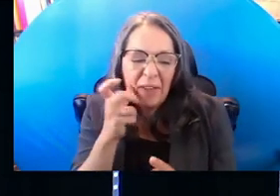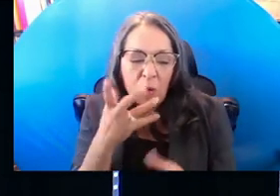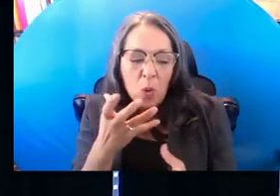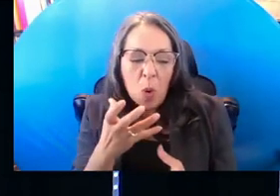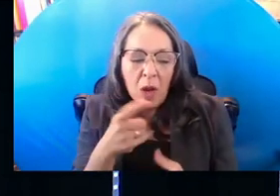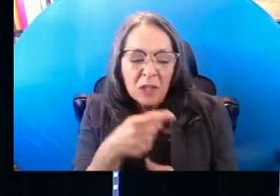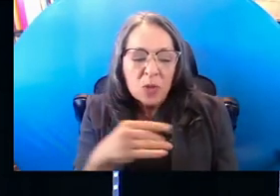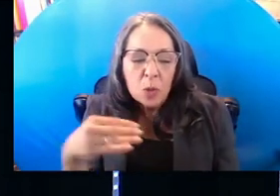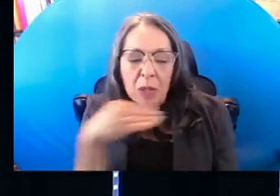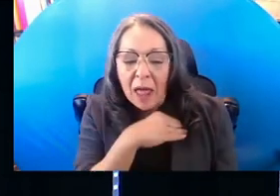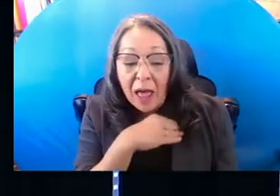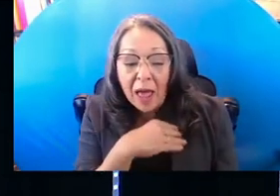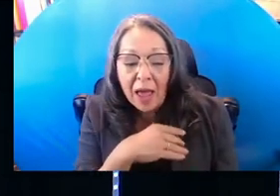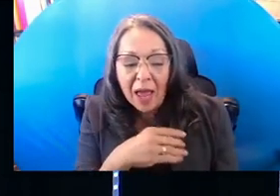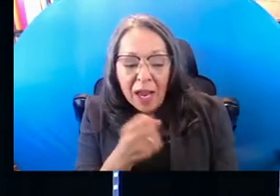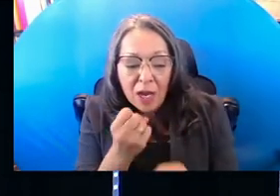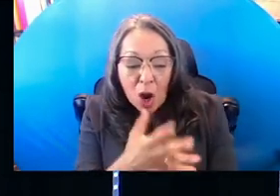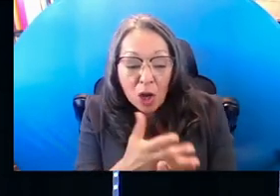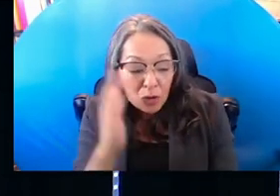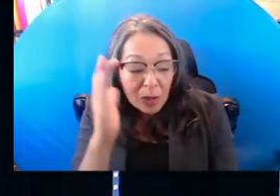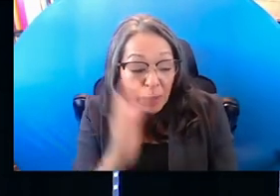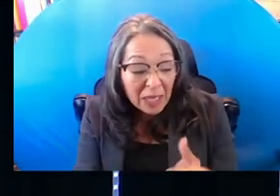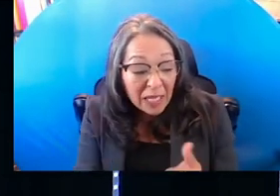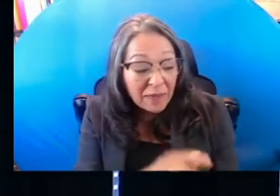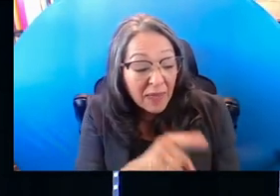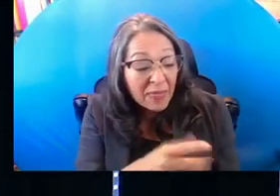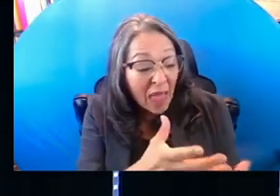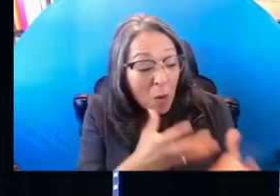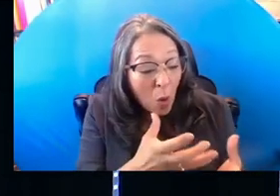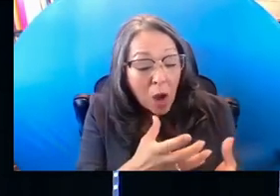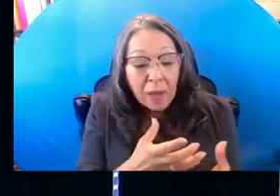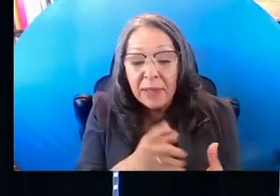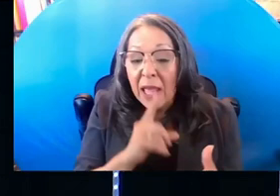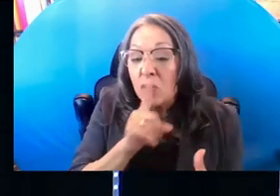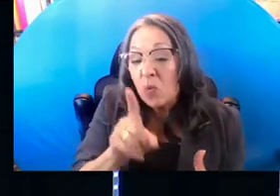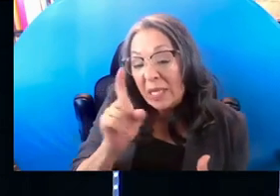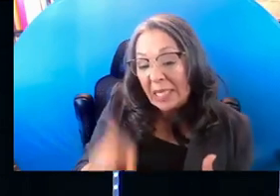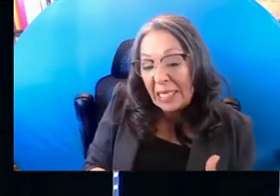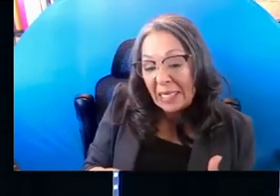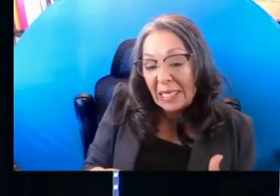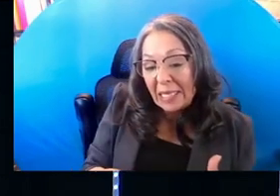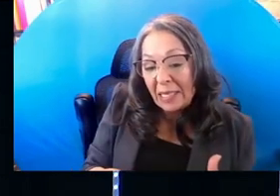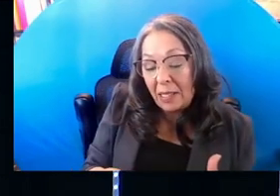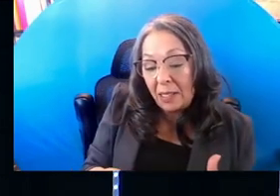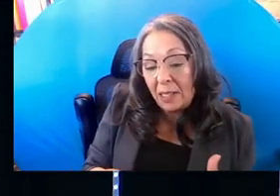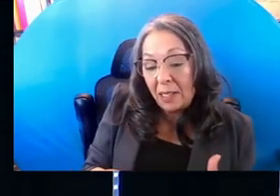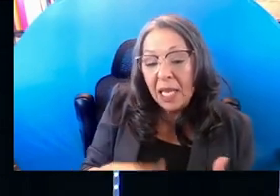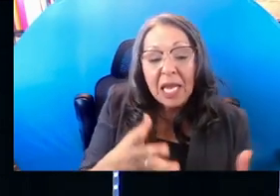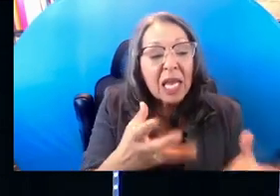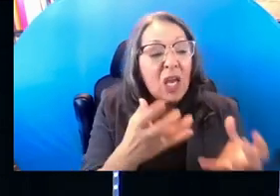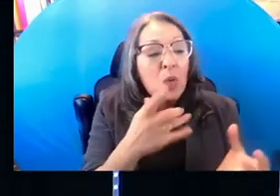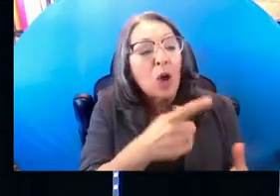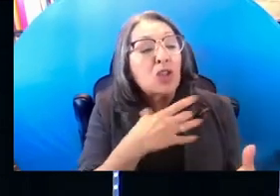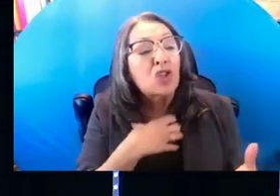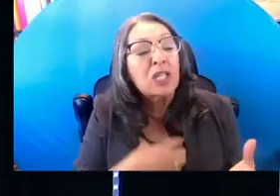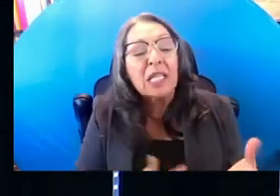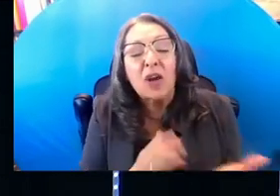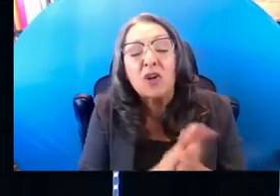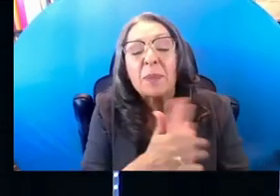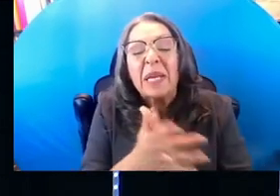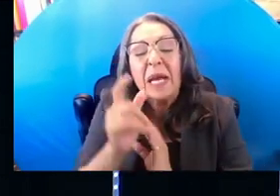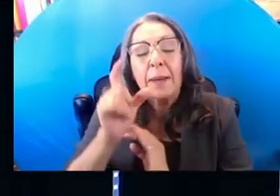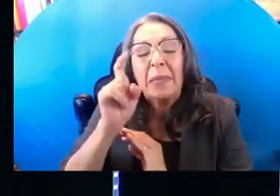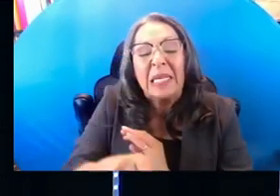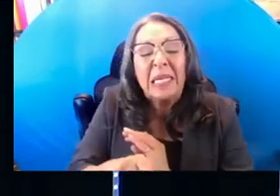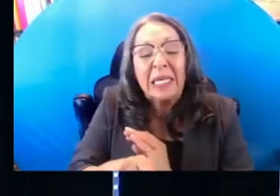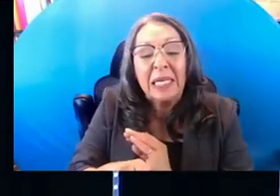to you and make you believe that the want that you have is a need, okay? He wants that desire to become a need because his ultimate